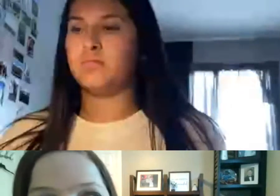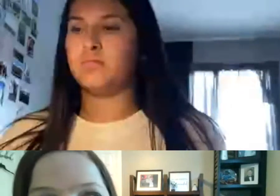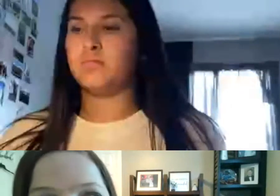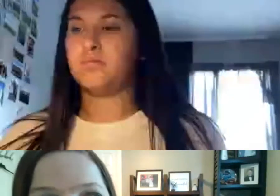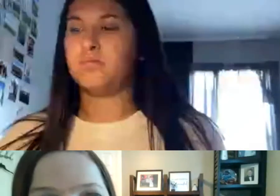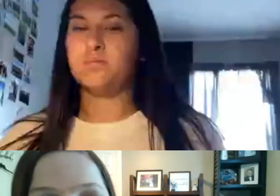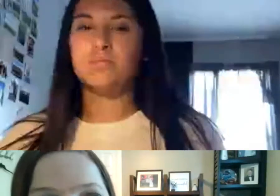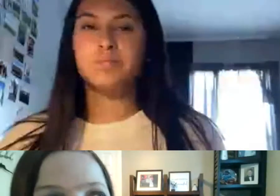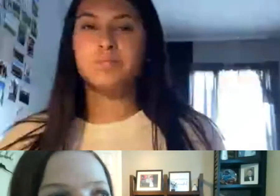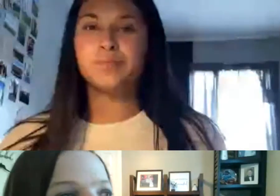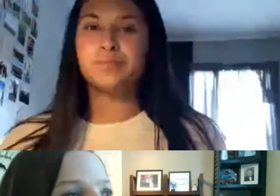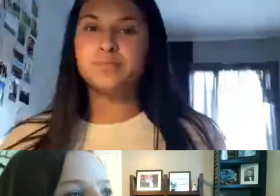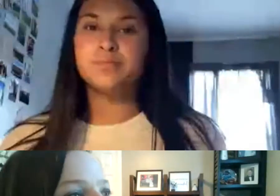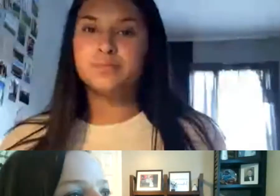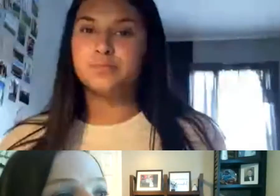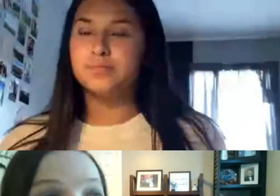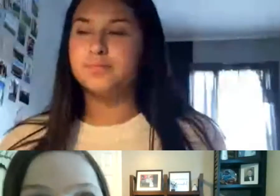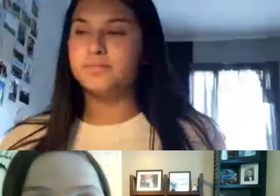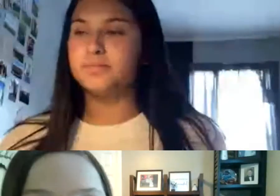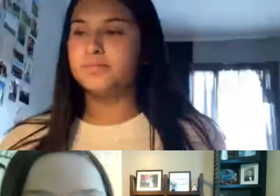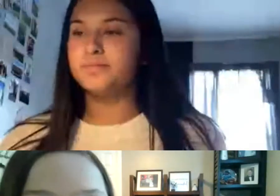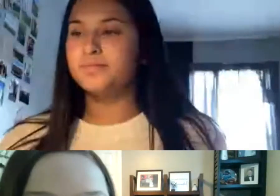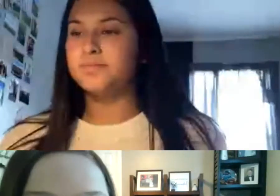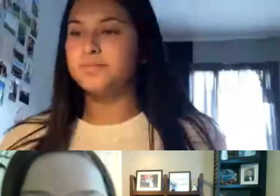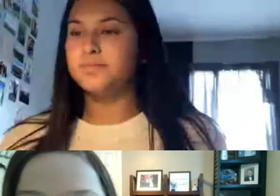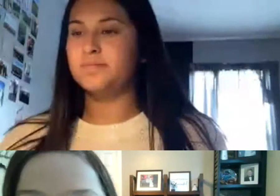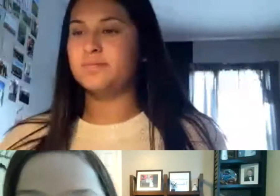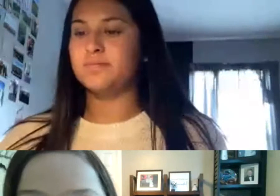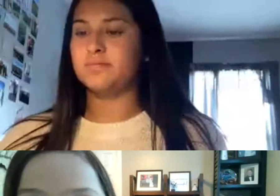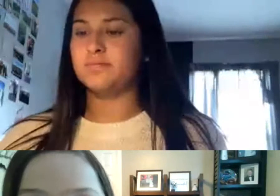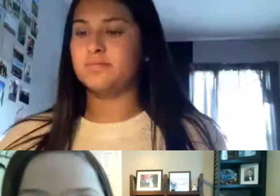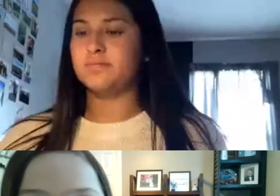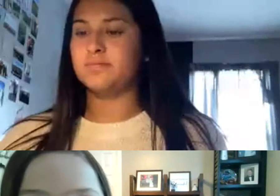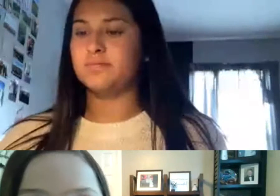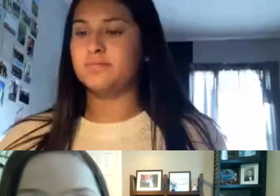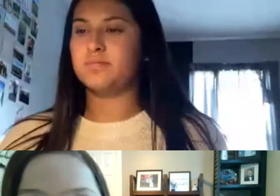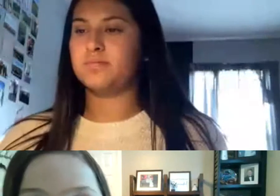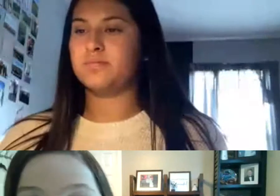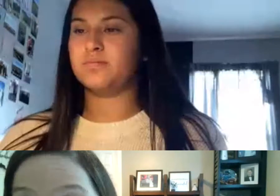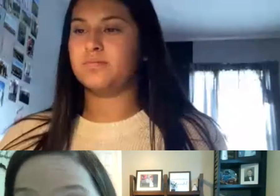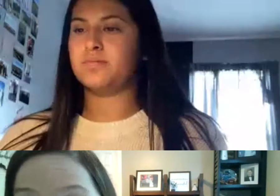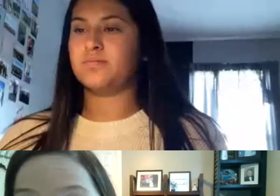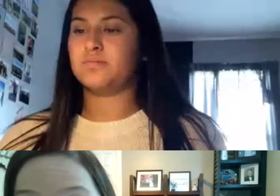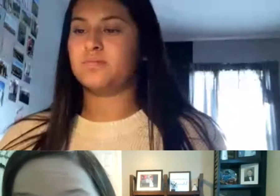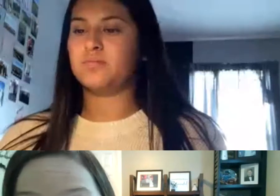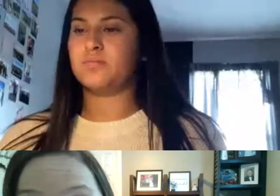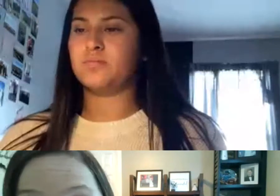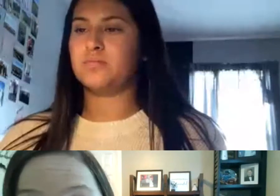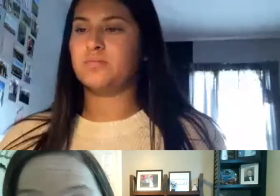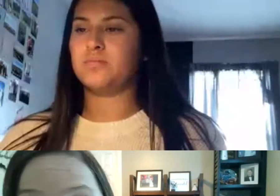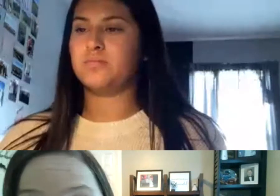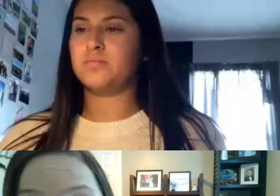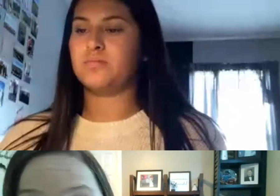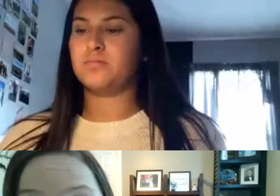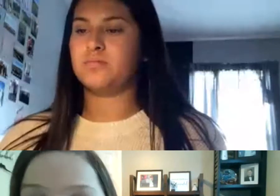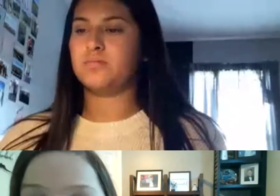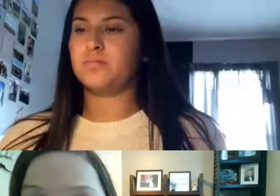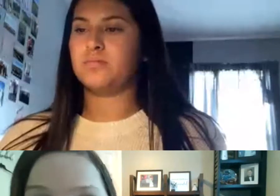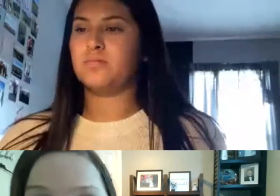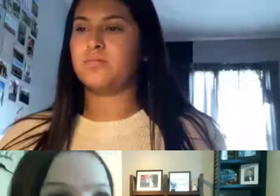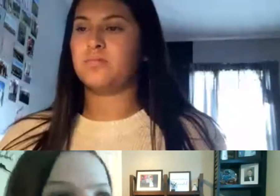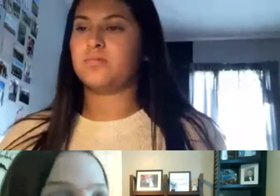get a map so you all know where you guys are too. I do not expect you, most people do not know, most people in the state who live in the